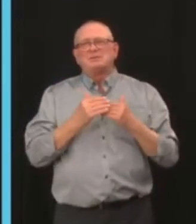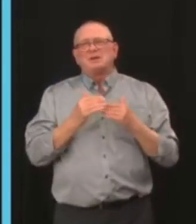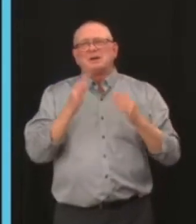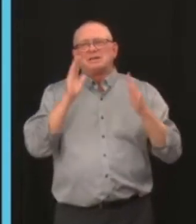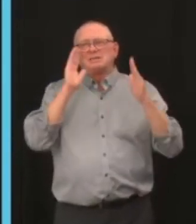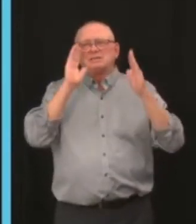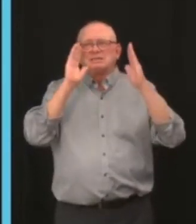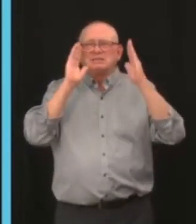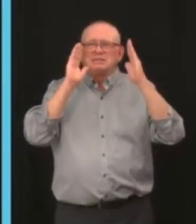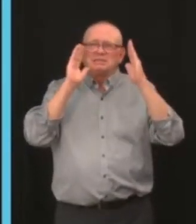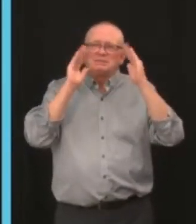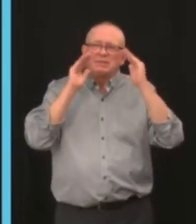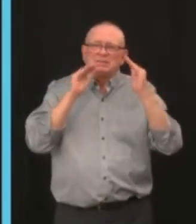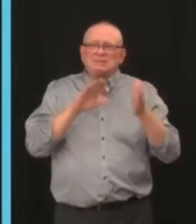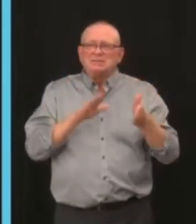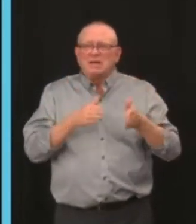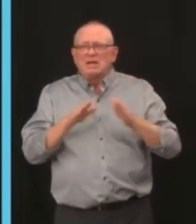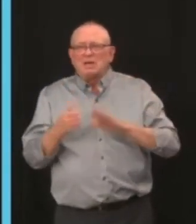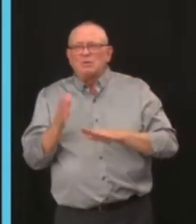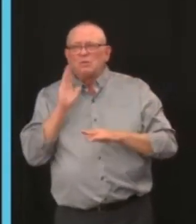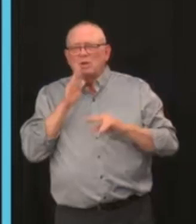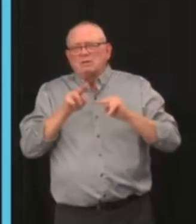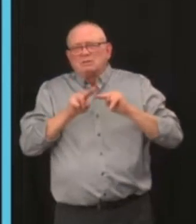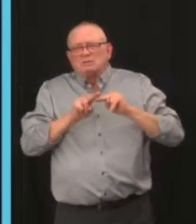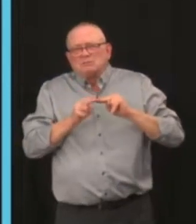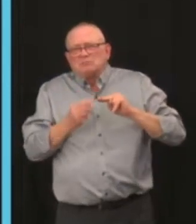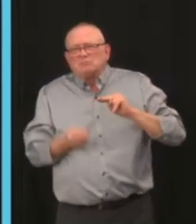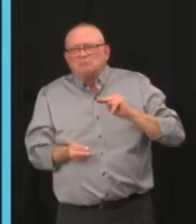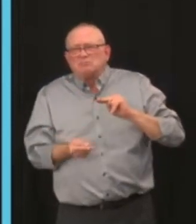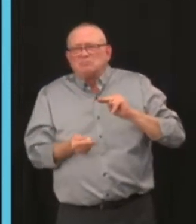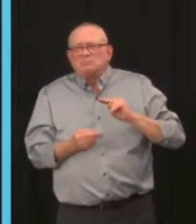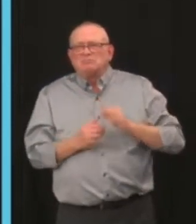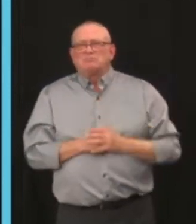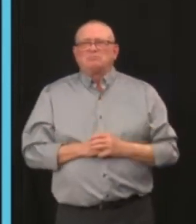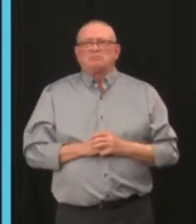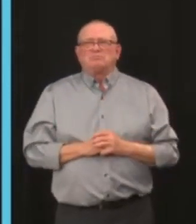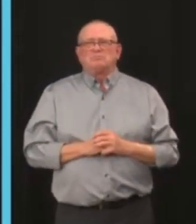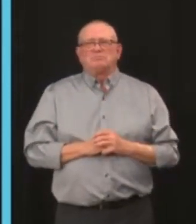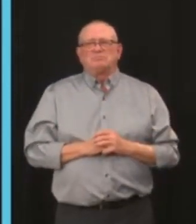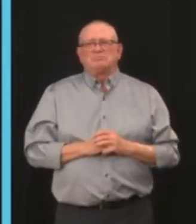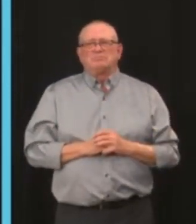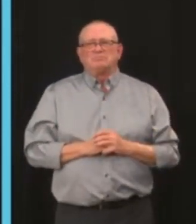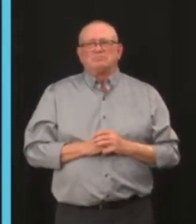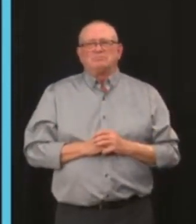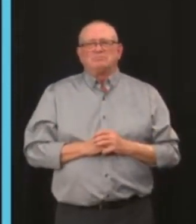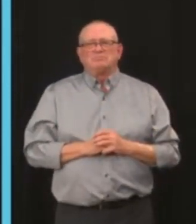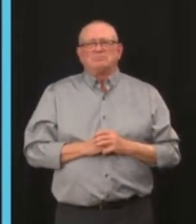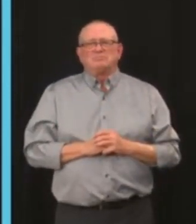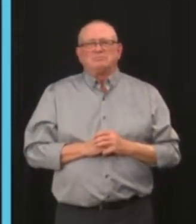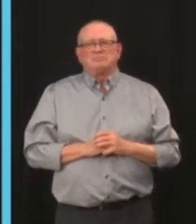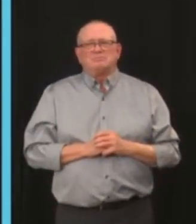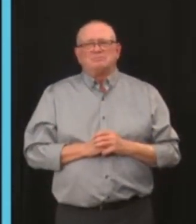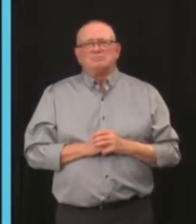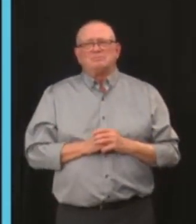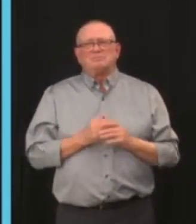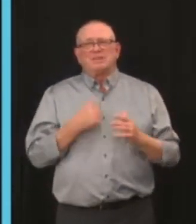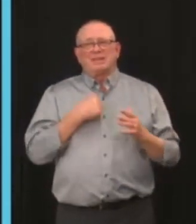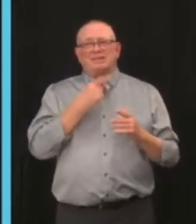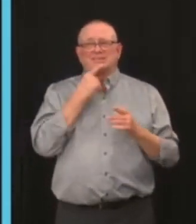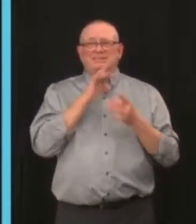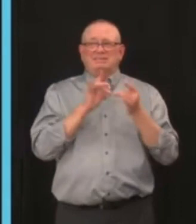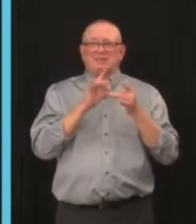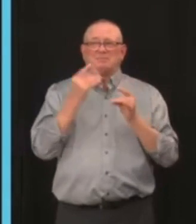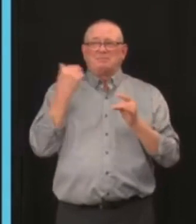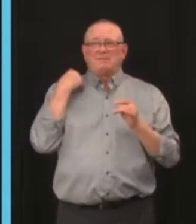same thing in our number of deaths. Having said that, as I mentioned earlier, it's important to know that COVID